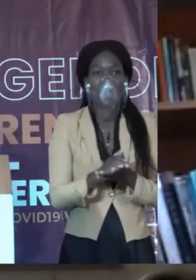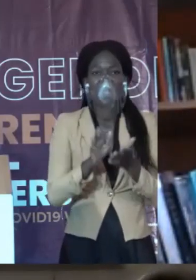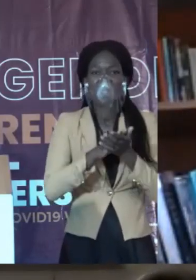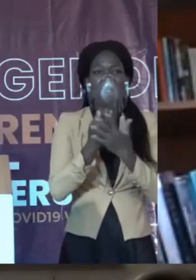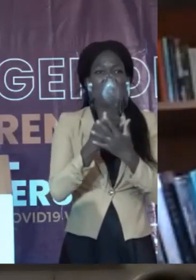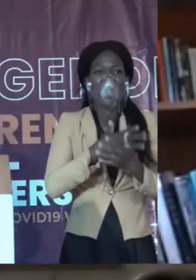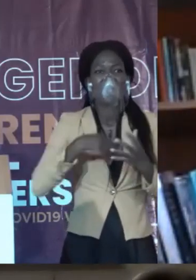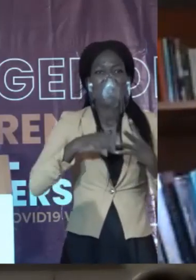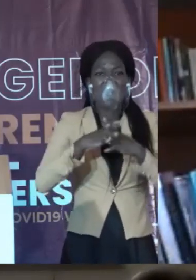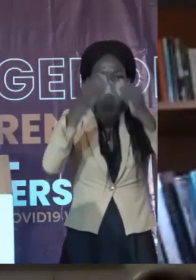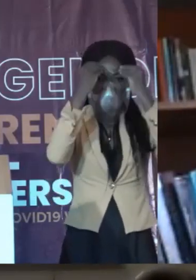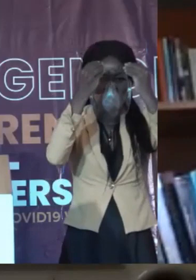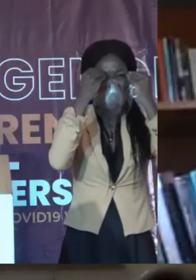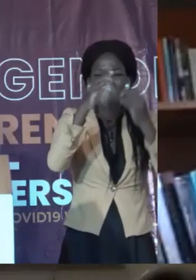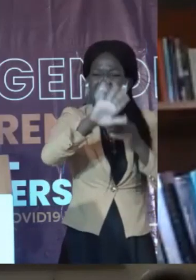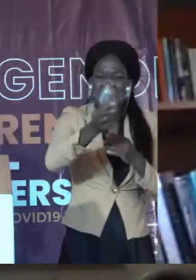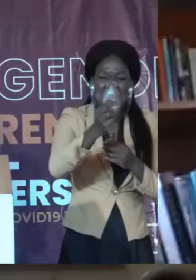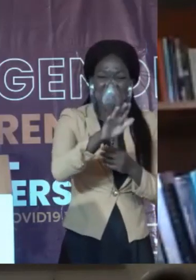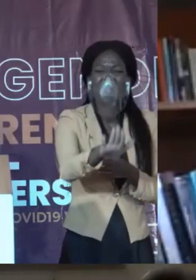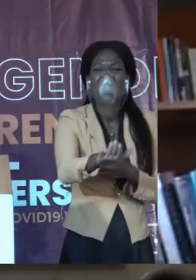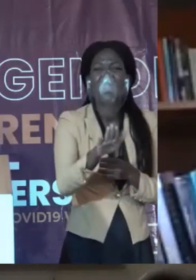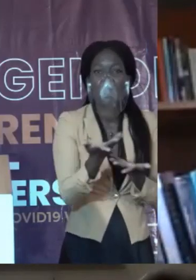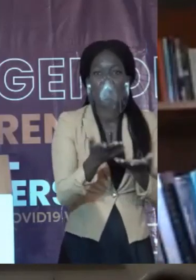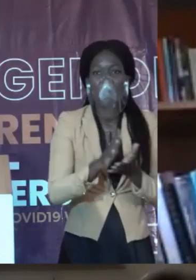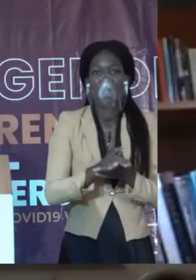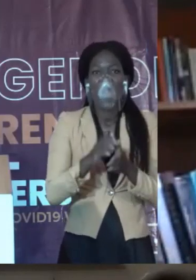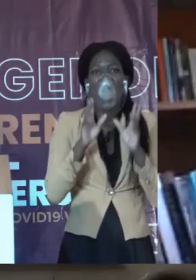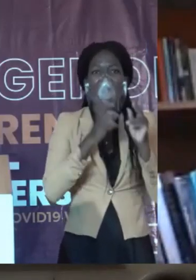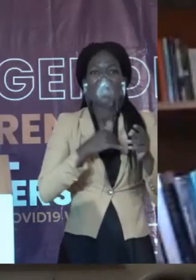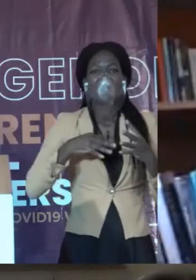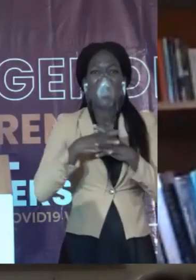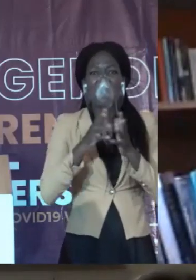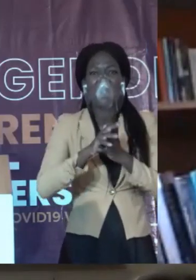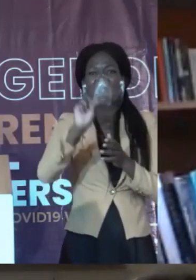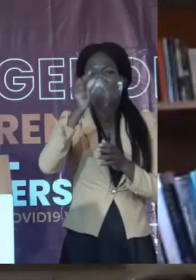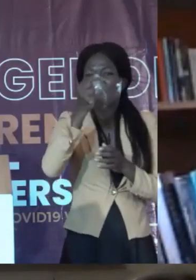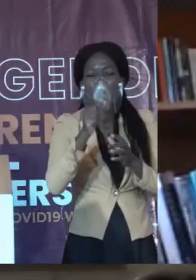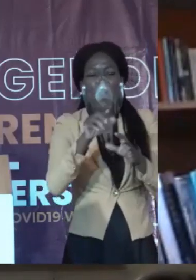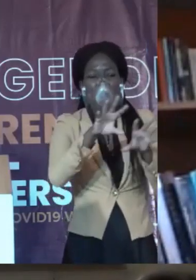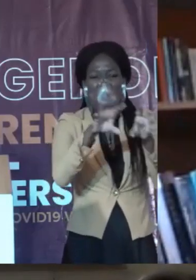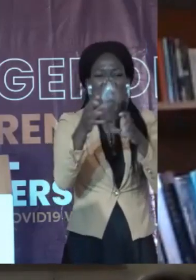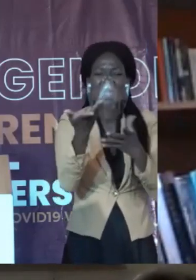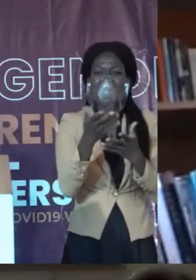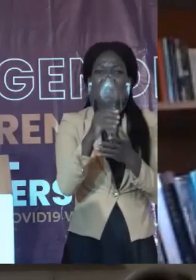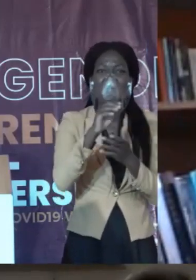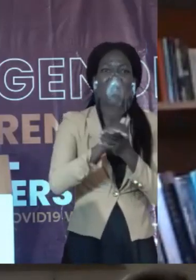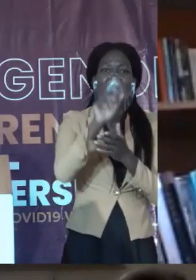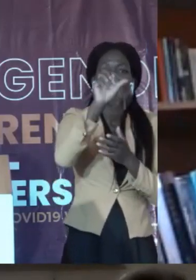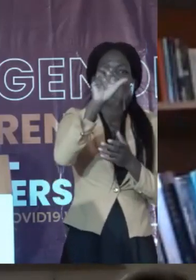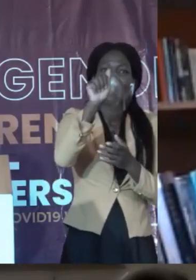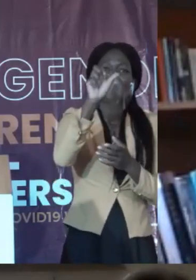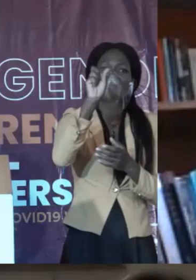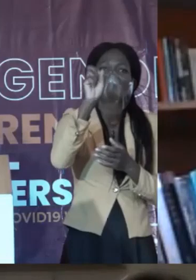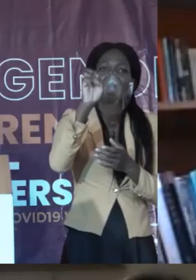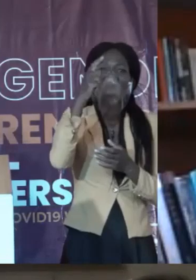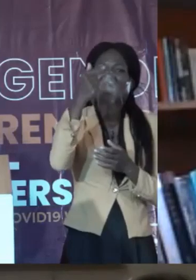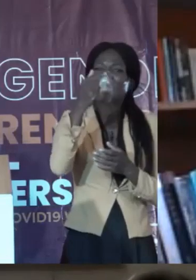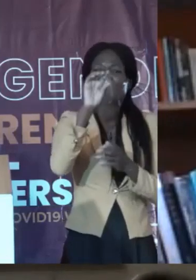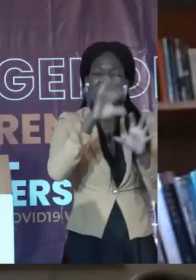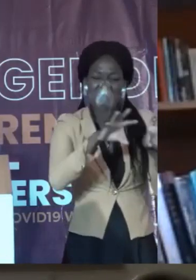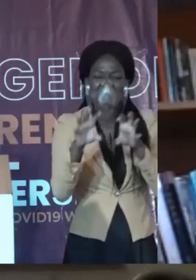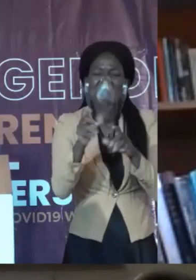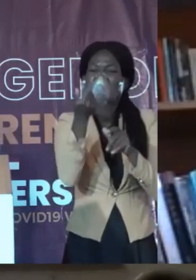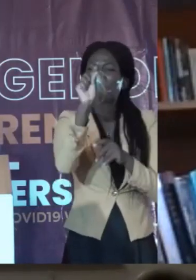lower levels of control over decision making, fewer assets and less valuable assets, less access to finance, and also coupled with that,